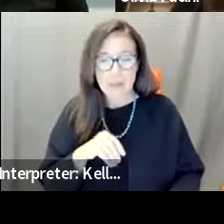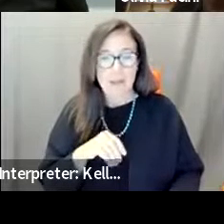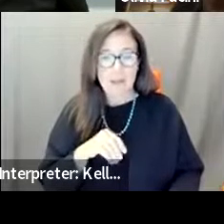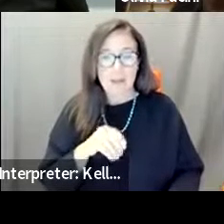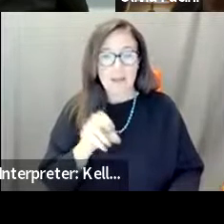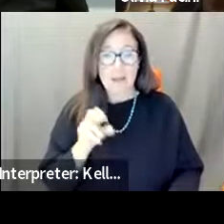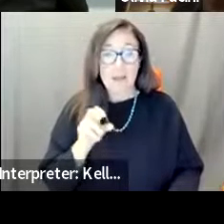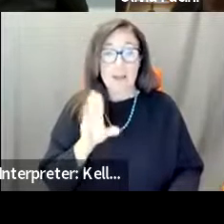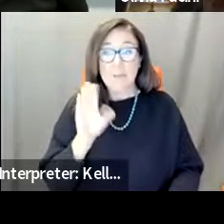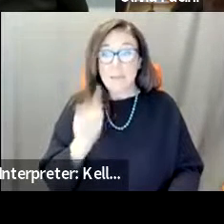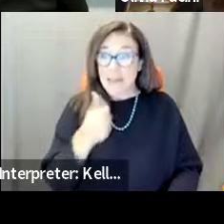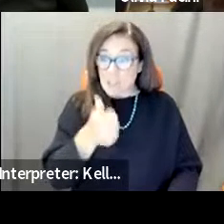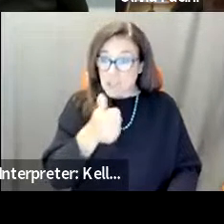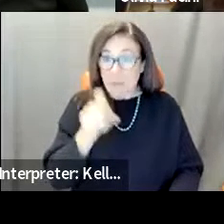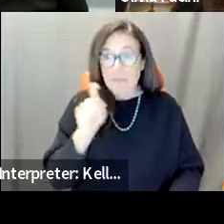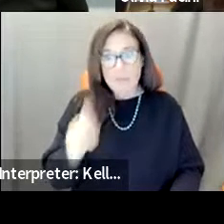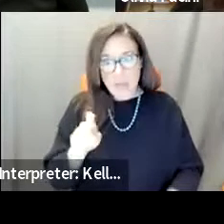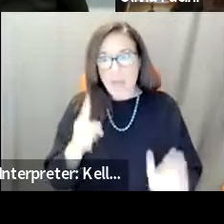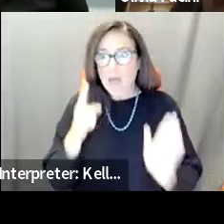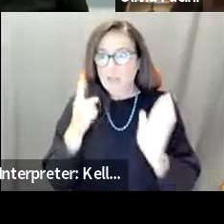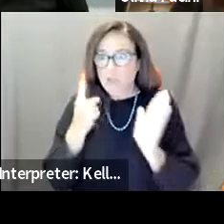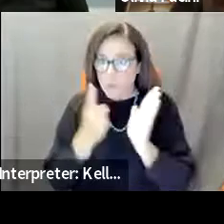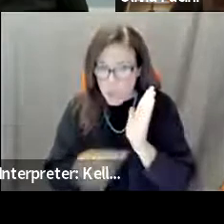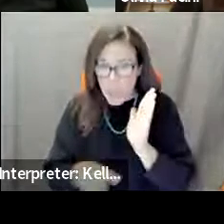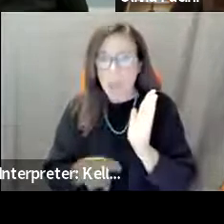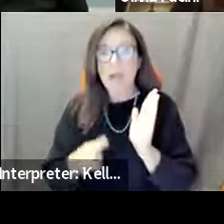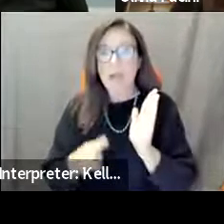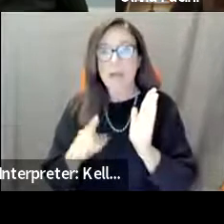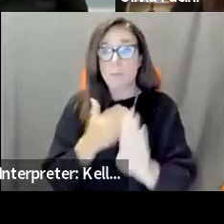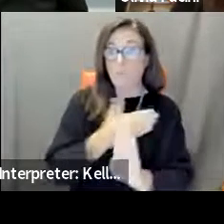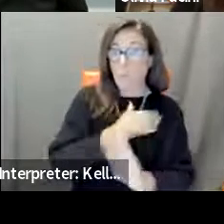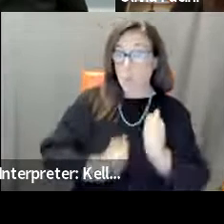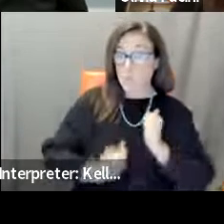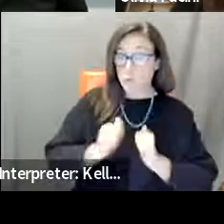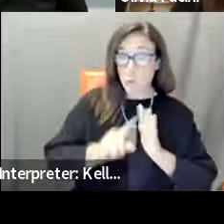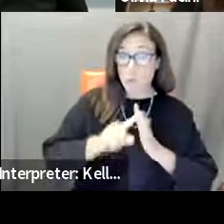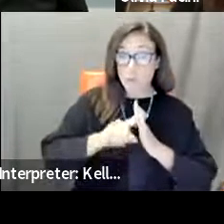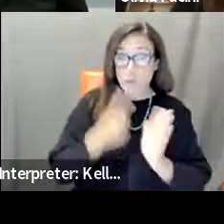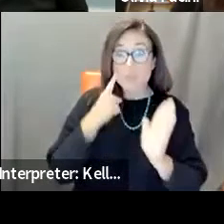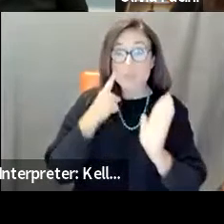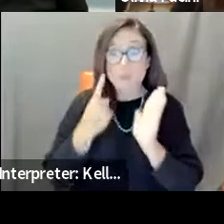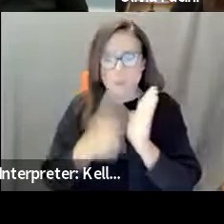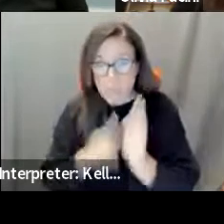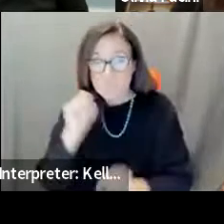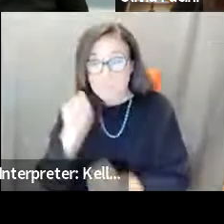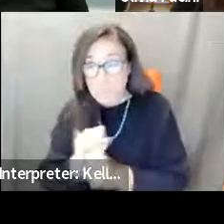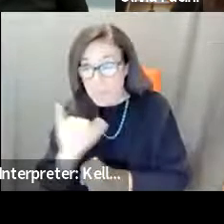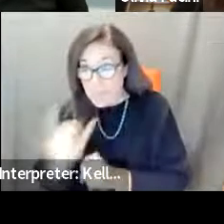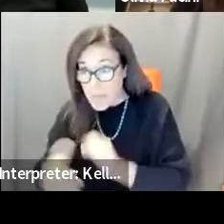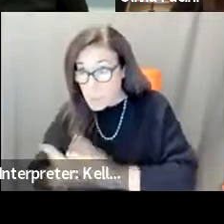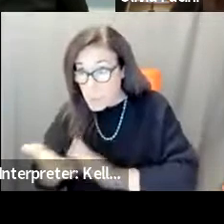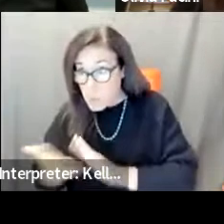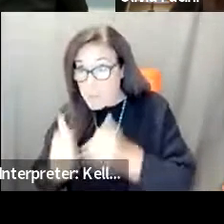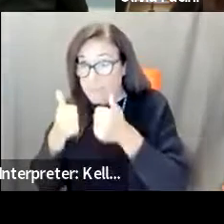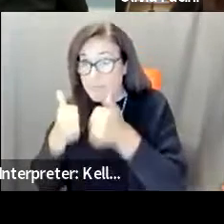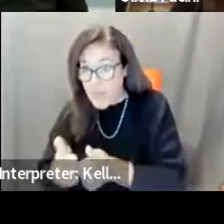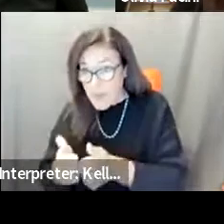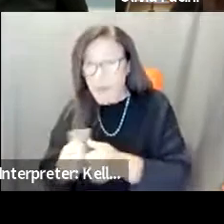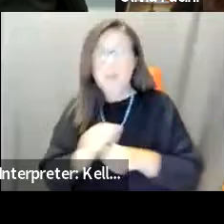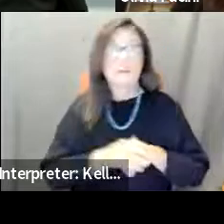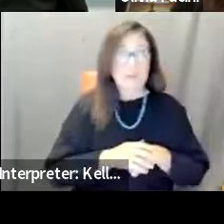triple checking that everything is in place before the show even happens is probably the best advice that I could give you for that